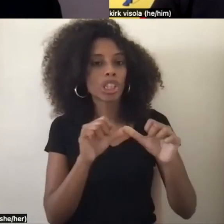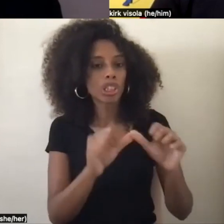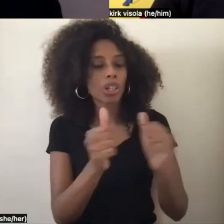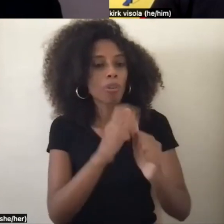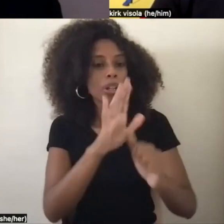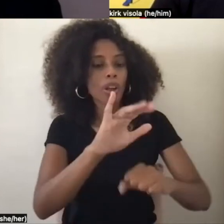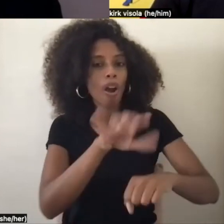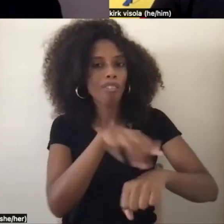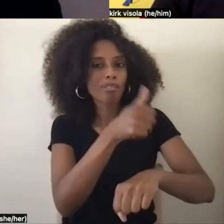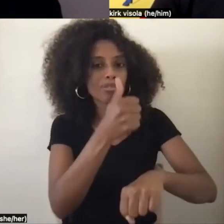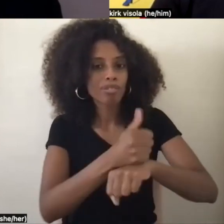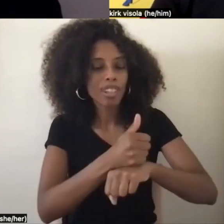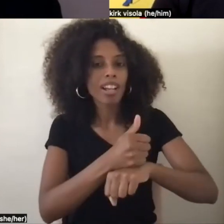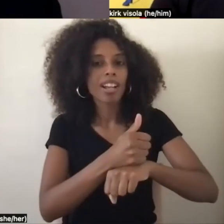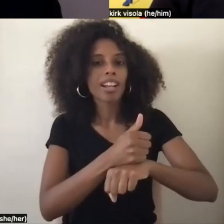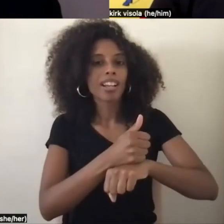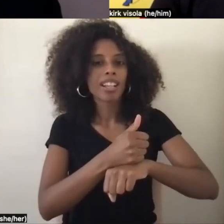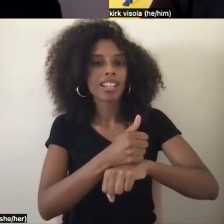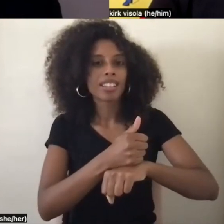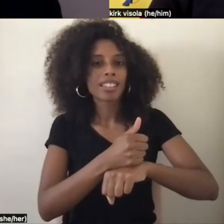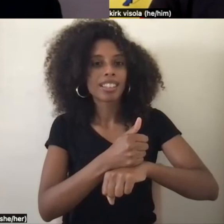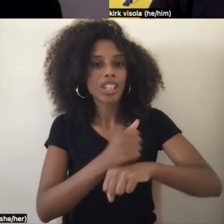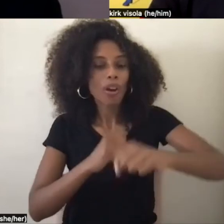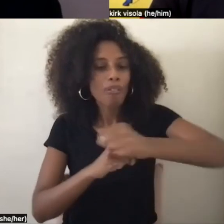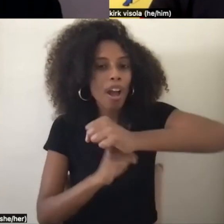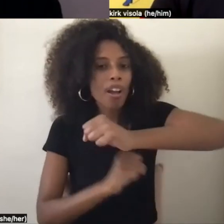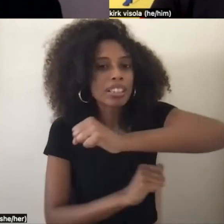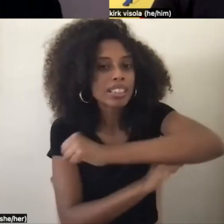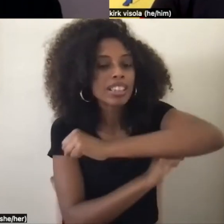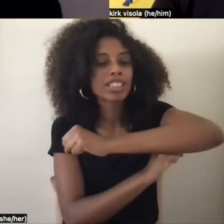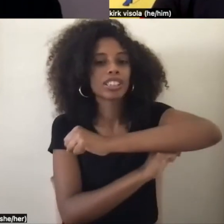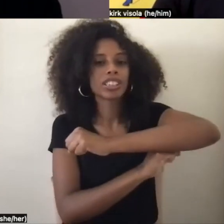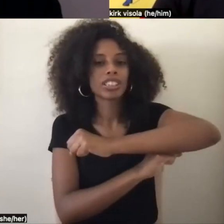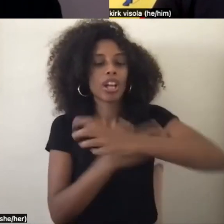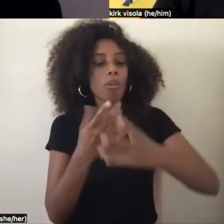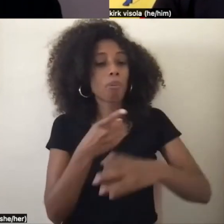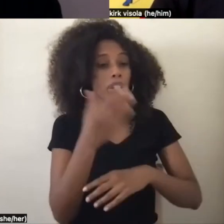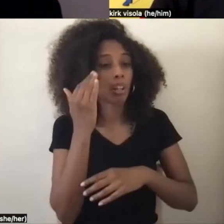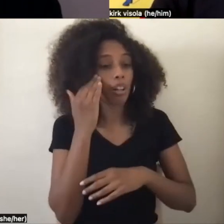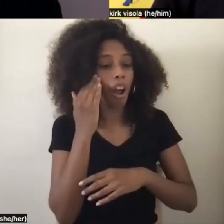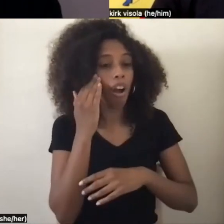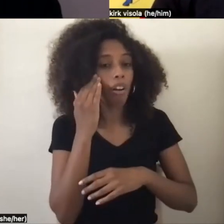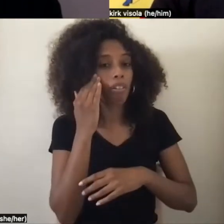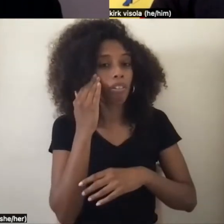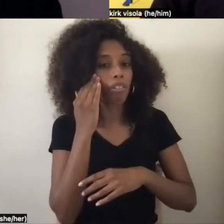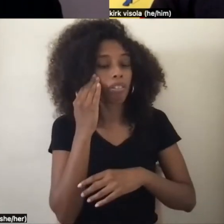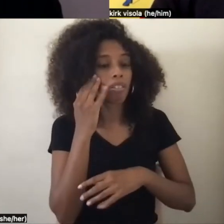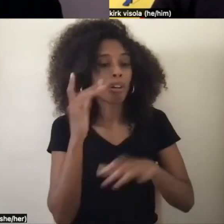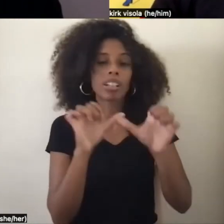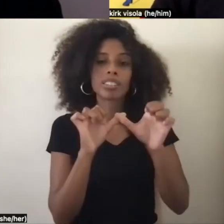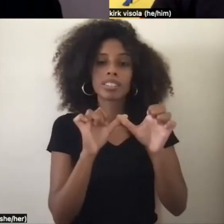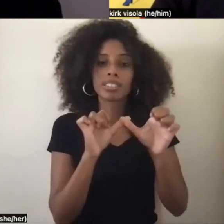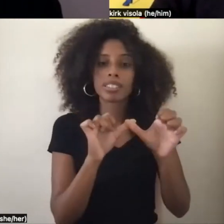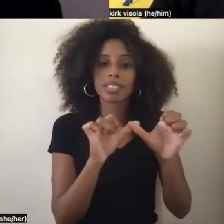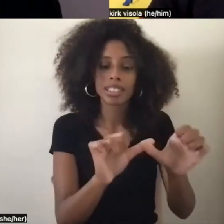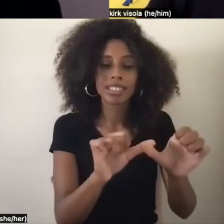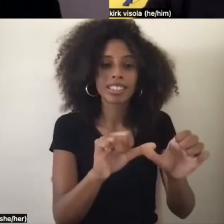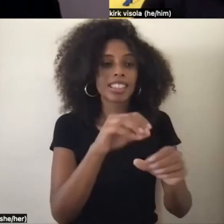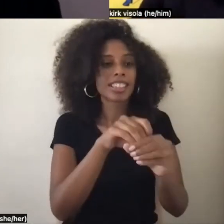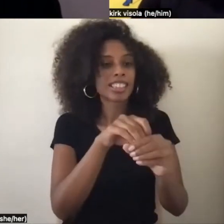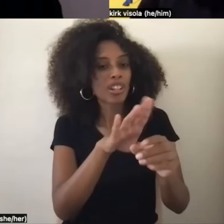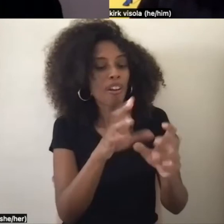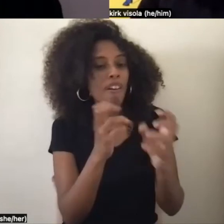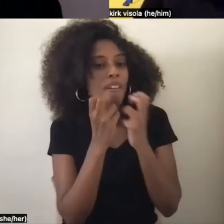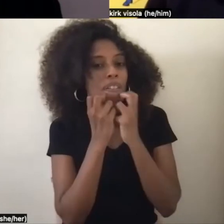Because bottom line, at the end of the day, that's what's going to get you through is being consistent in your values, setting